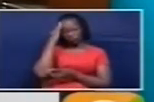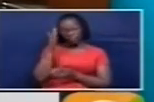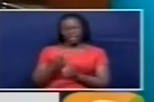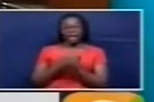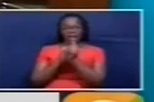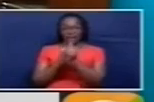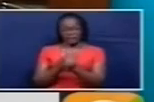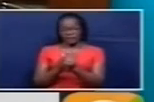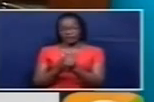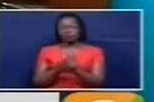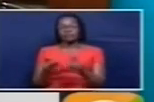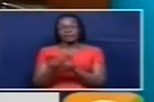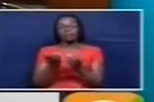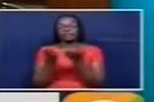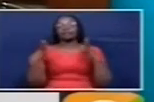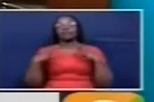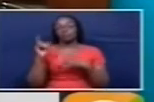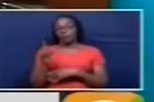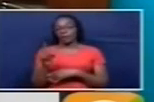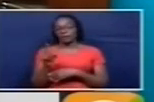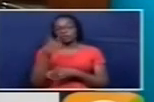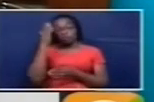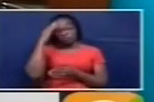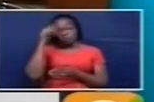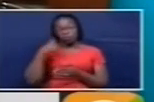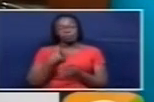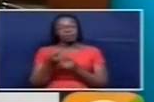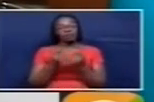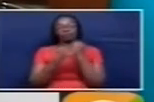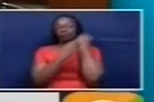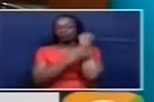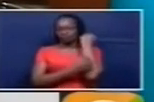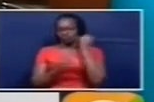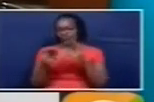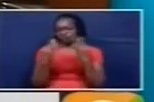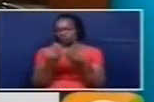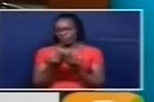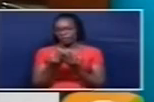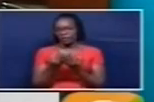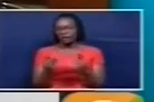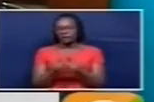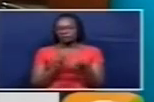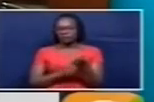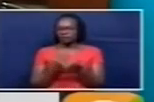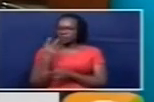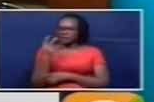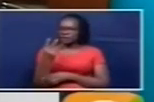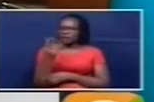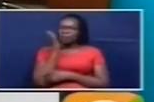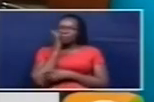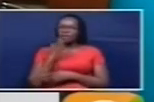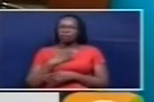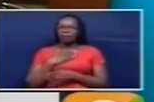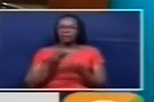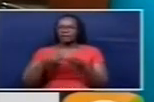I swore that the way I was brought up, I was brought up from a very humble background, and I said the way I saw my mom selling changa to raise us up,